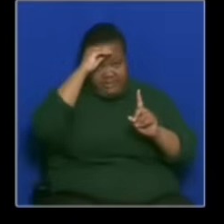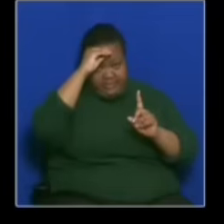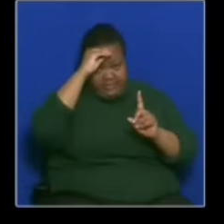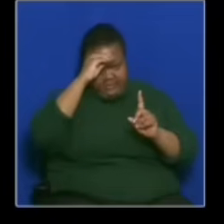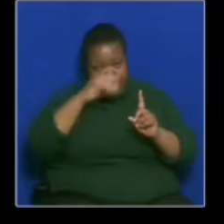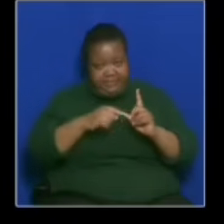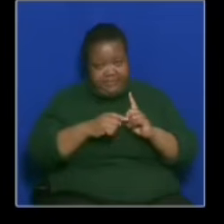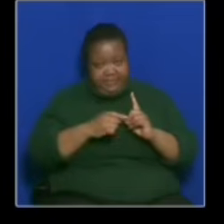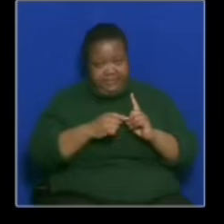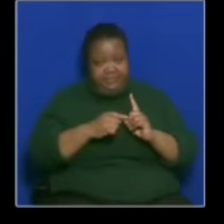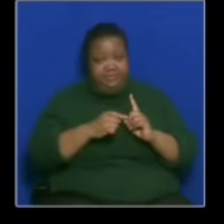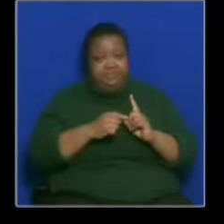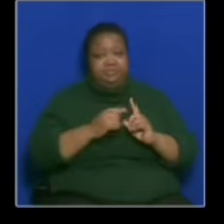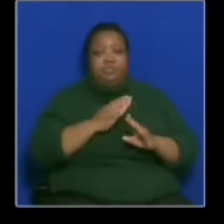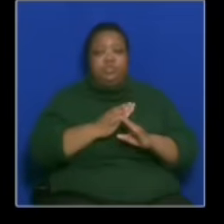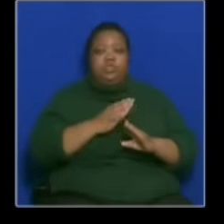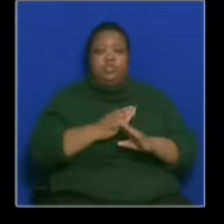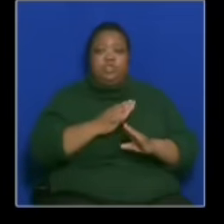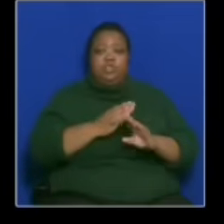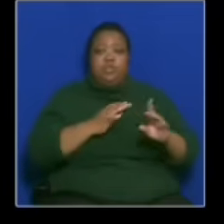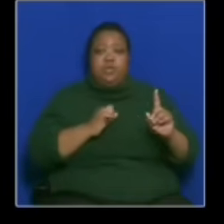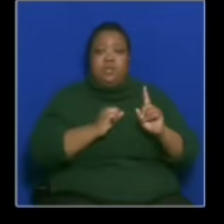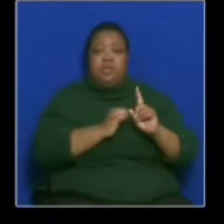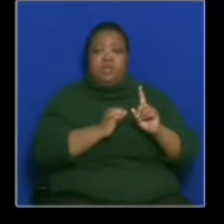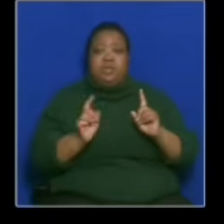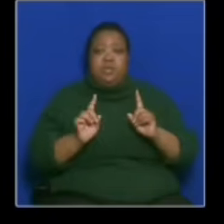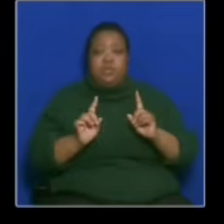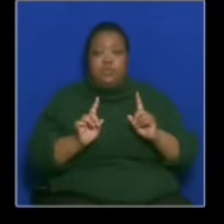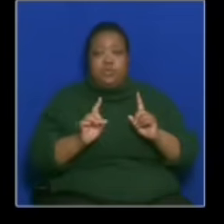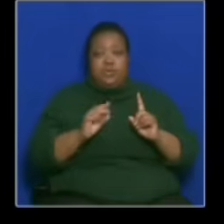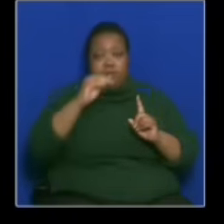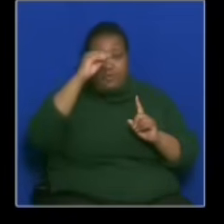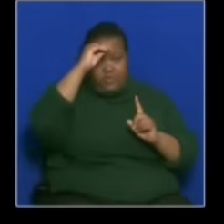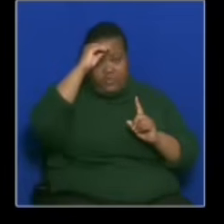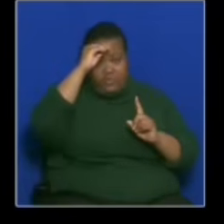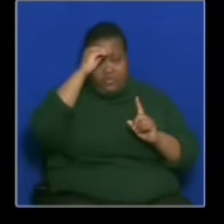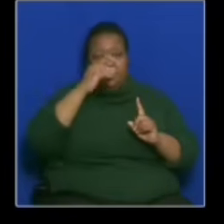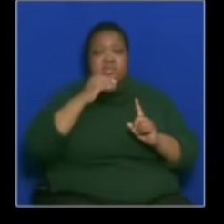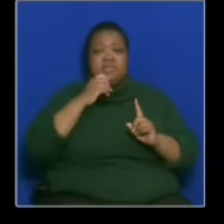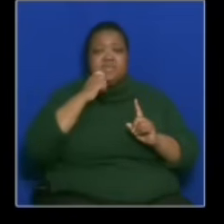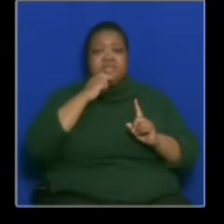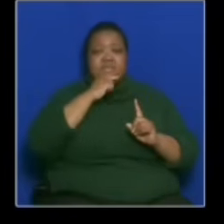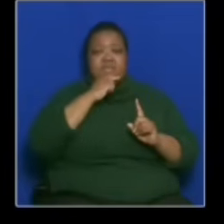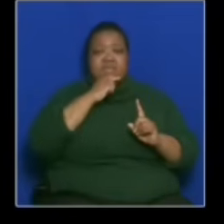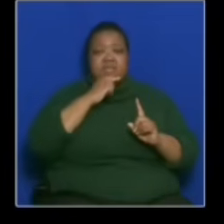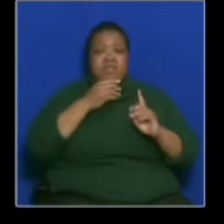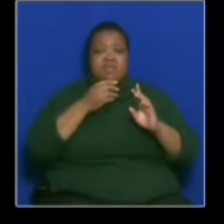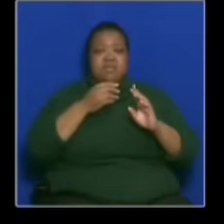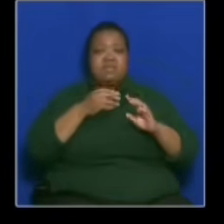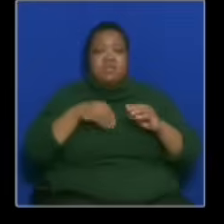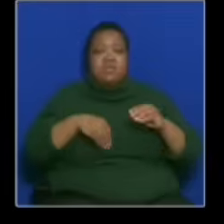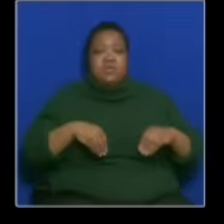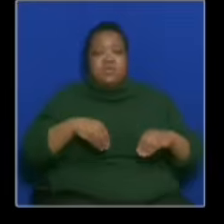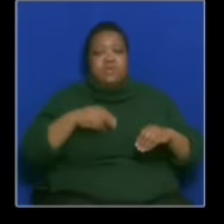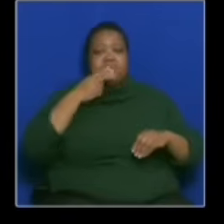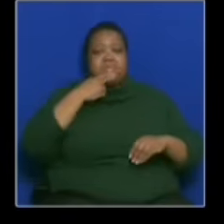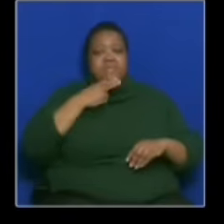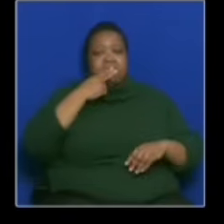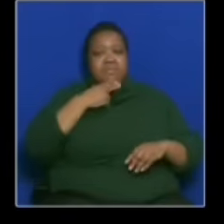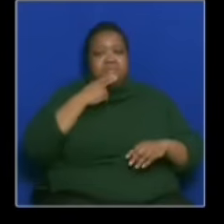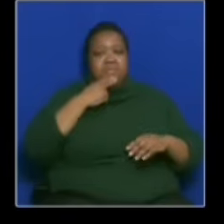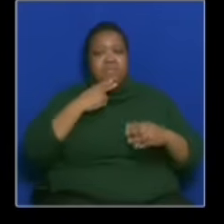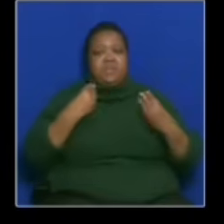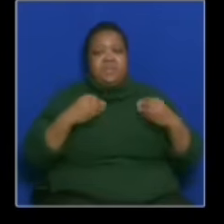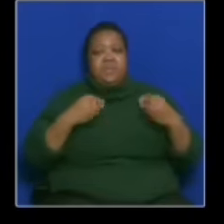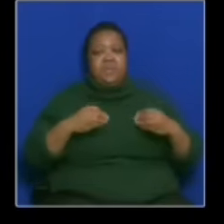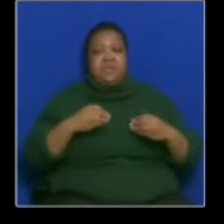whose job it is to police the illicit tobacco market, who is complementing a player in the